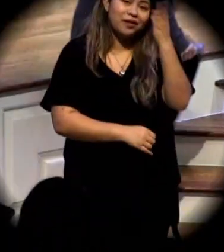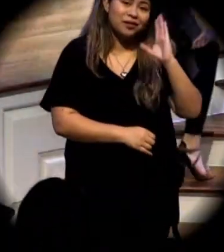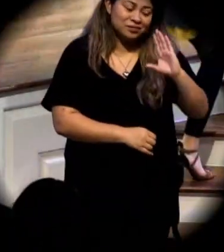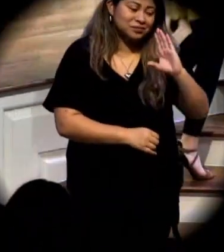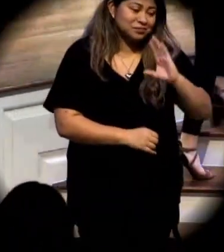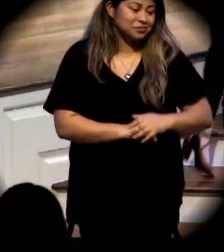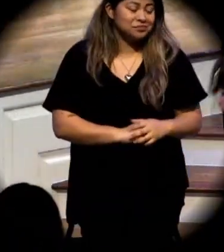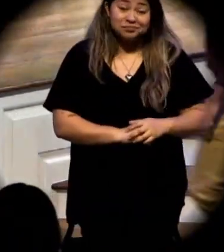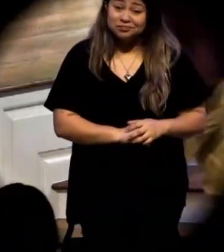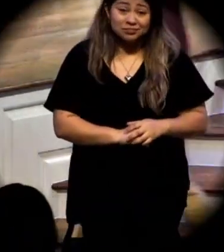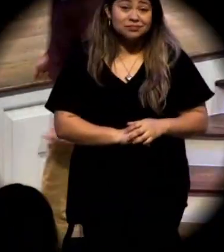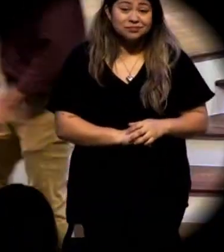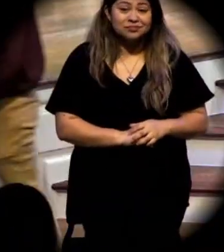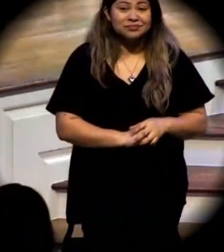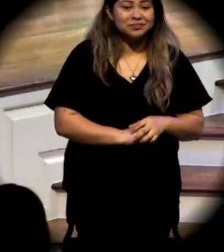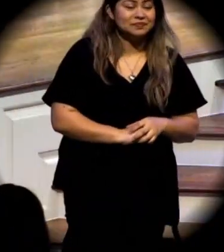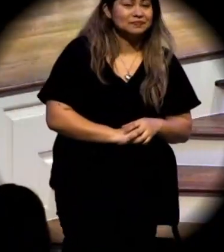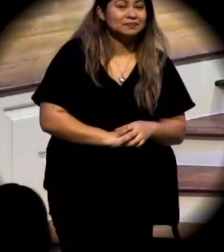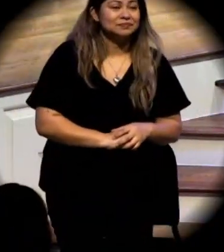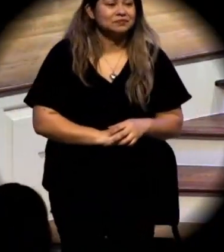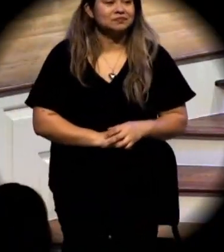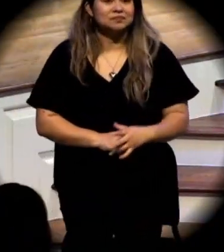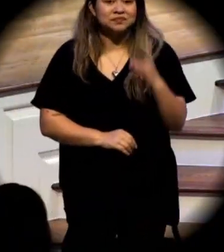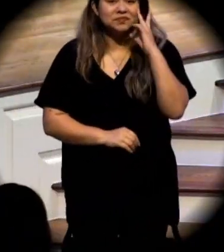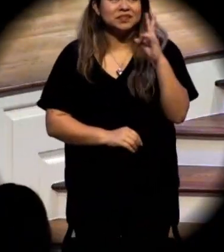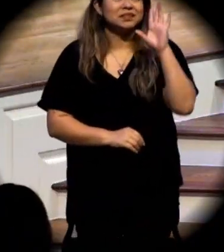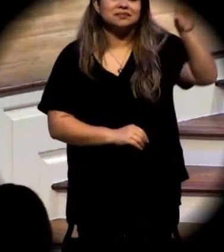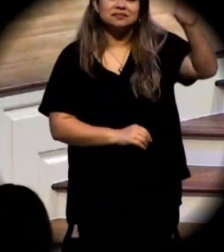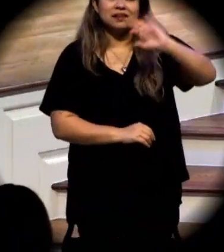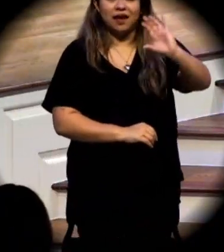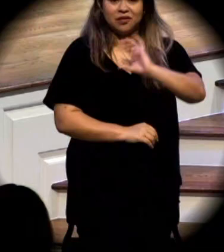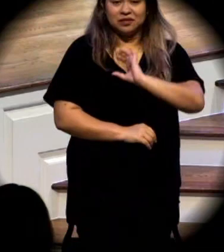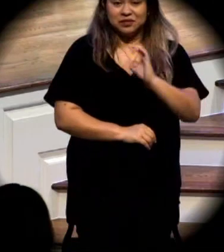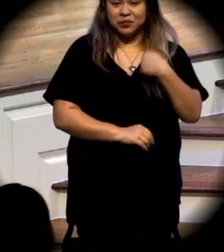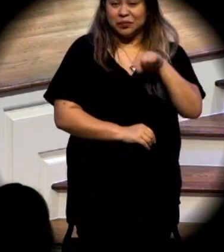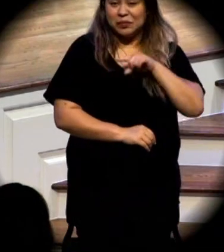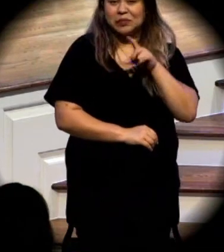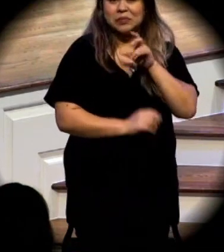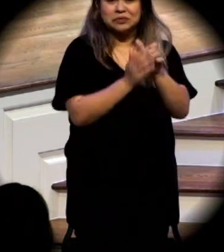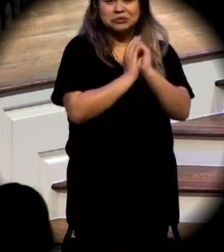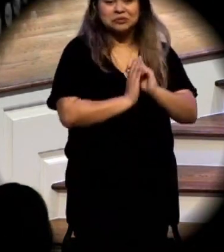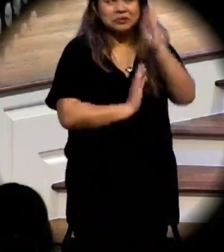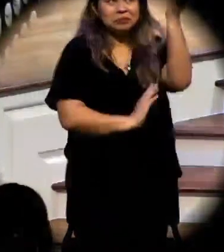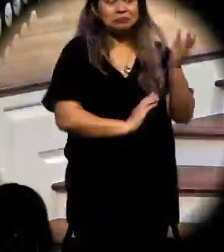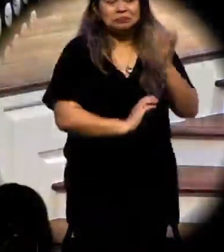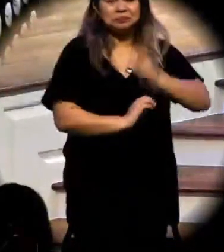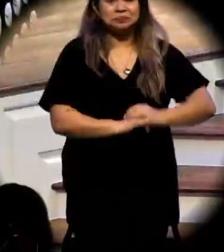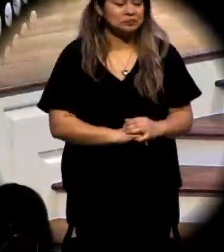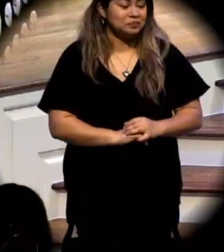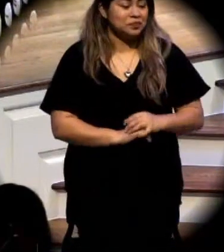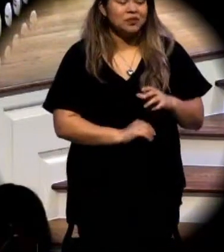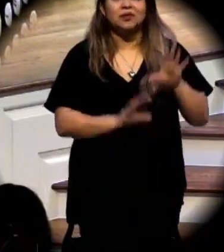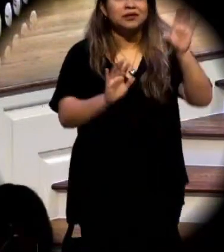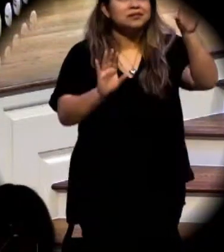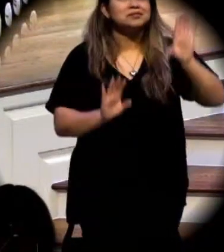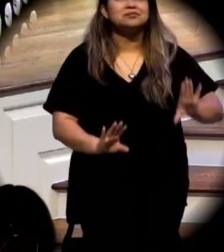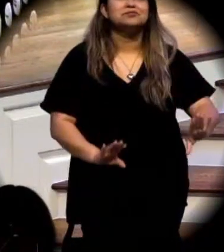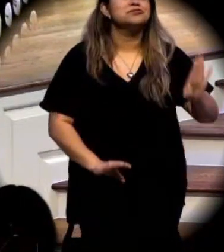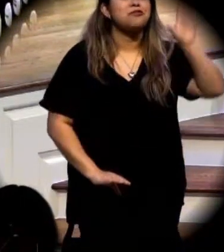of God's faithfulness, declaring his character as we worship him. Great is